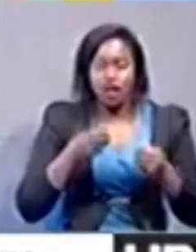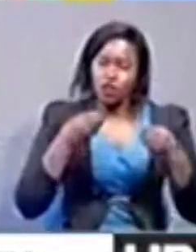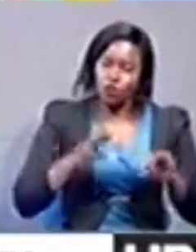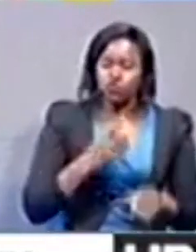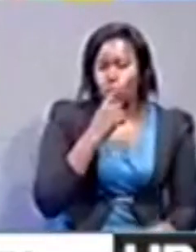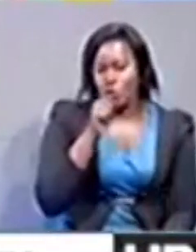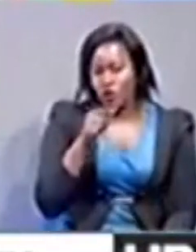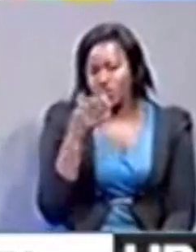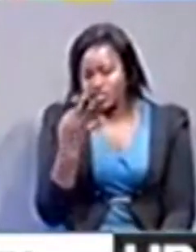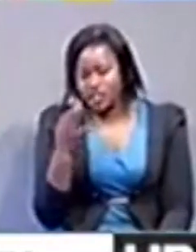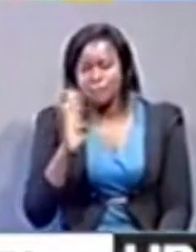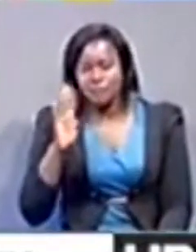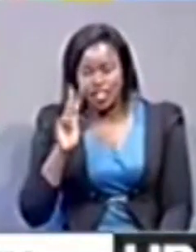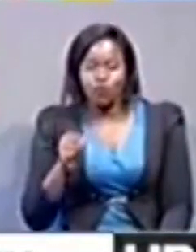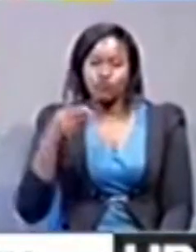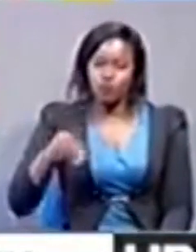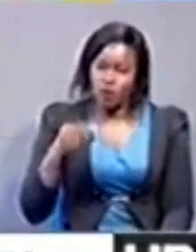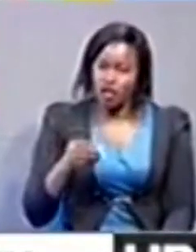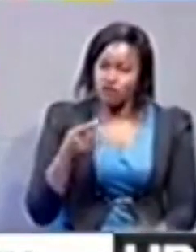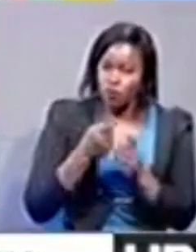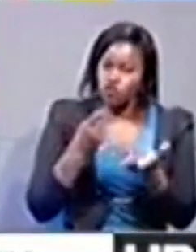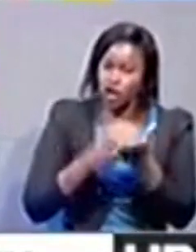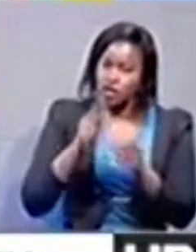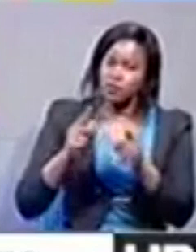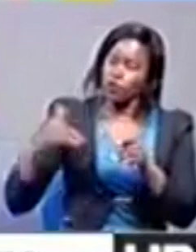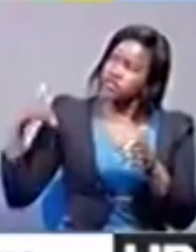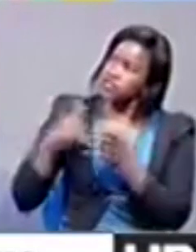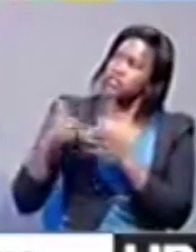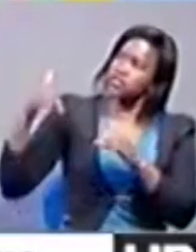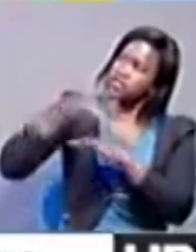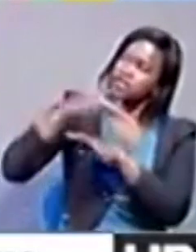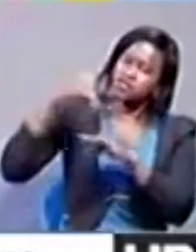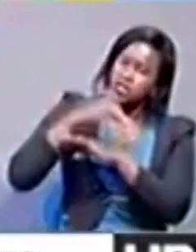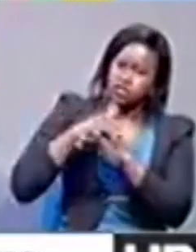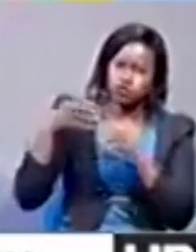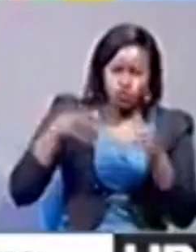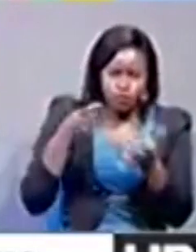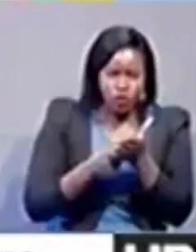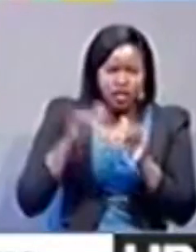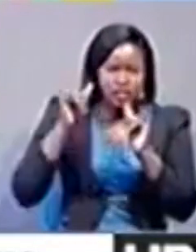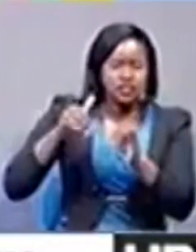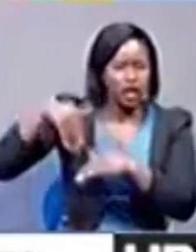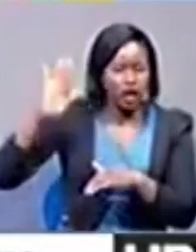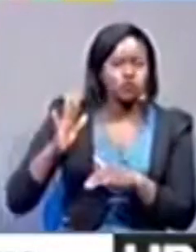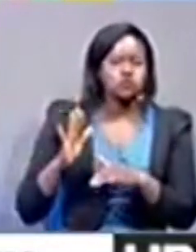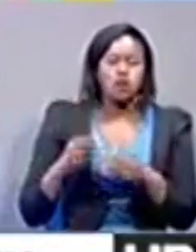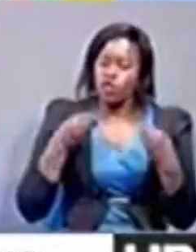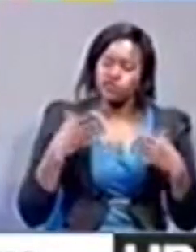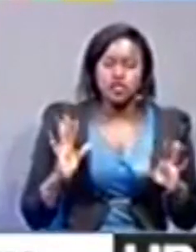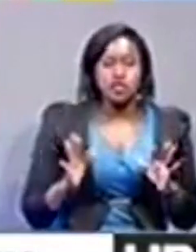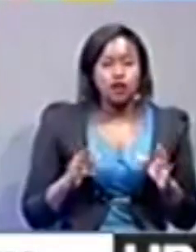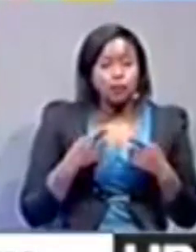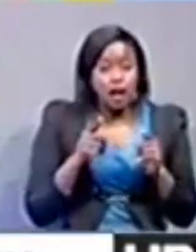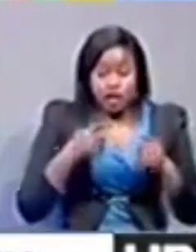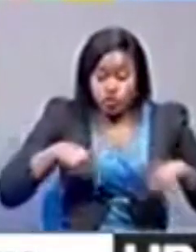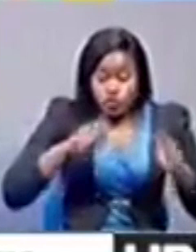$1.3 billion from the remittances of the Ugandans living abroad. We cannot lose forex from our